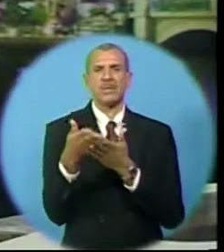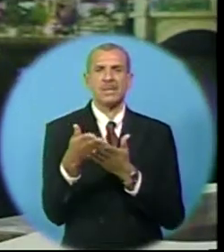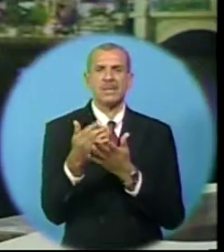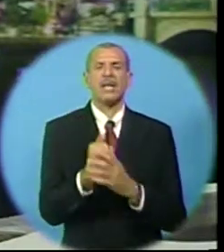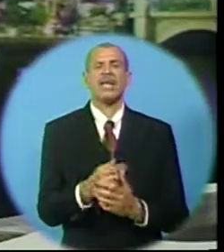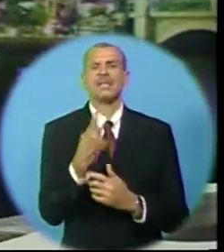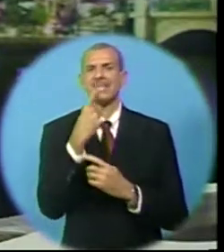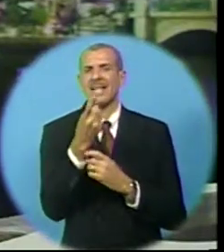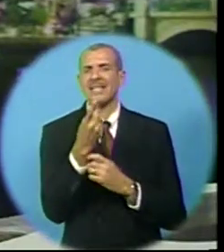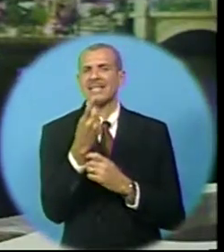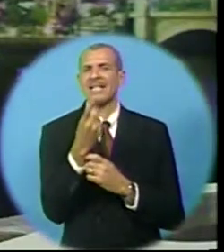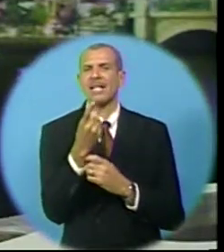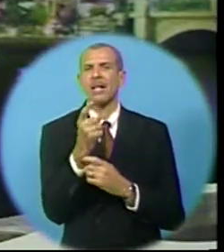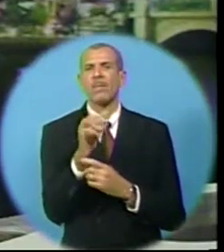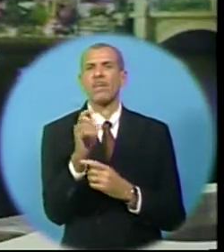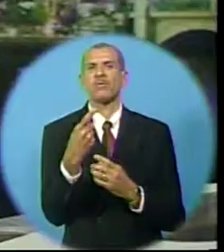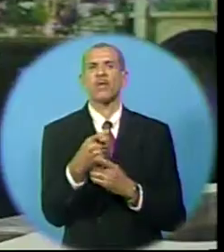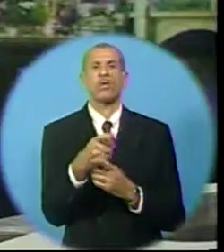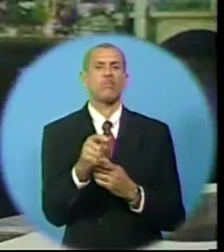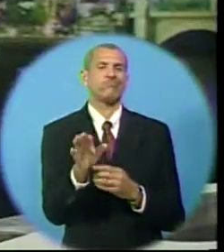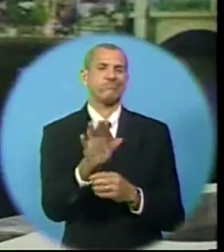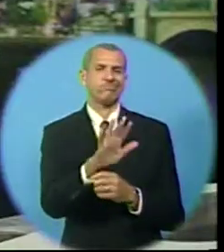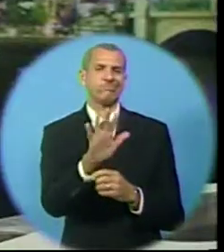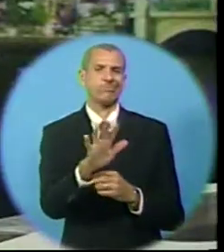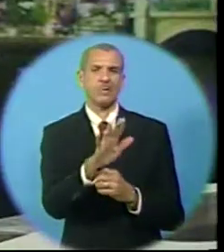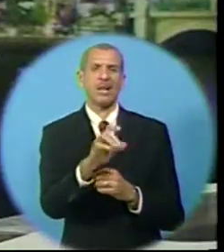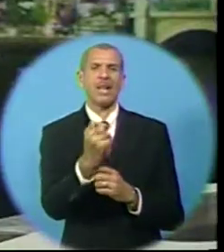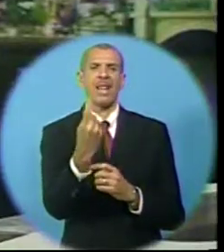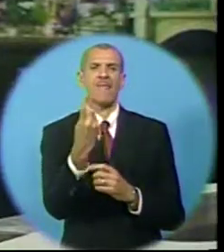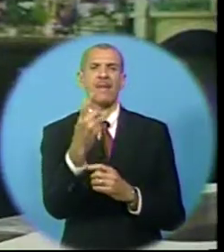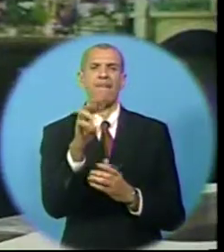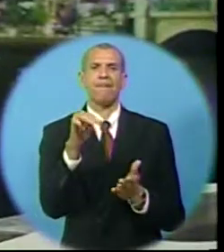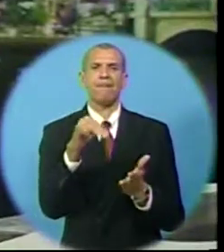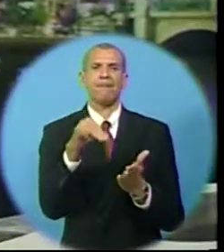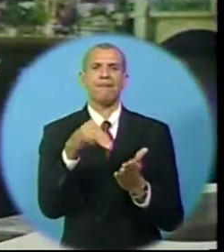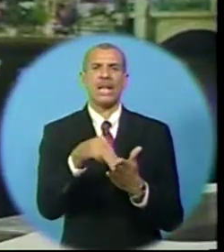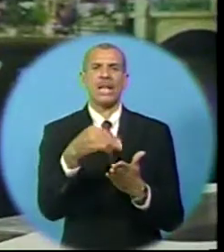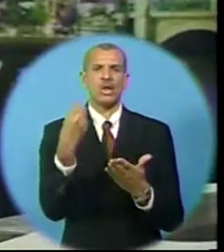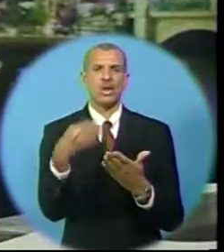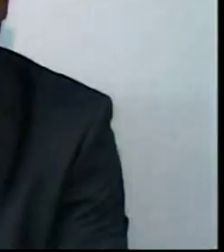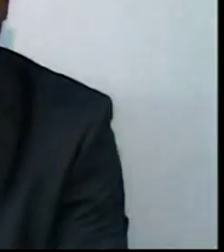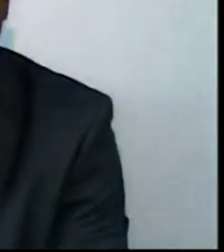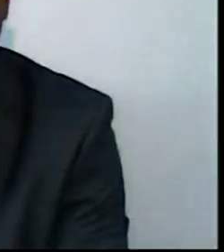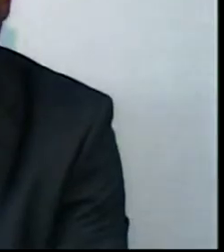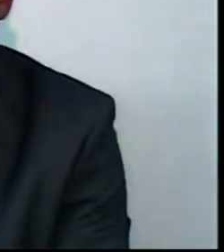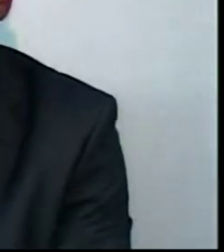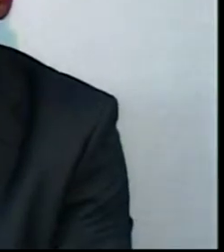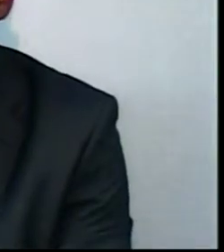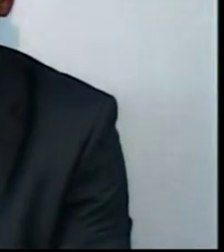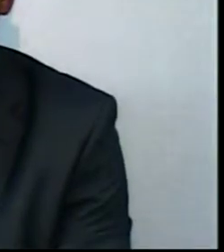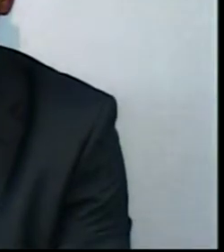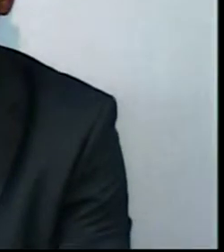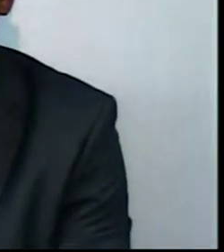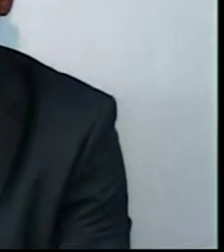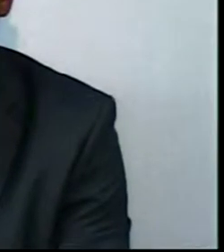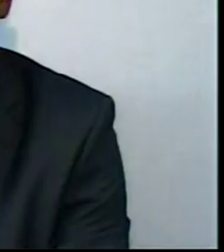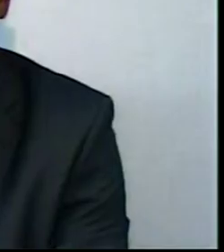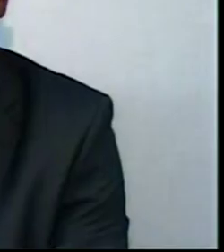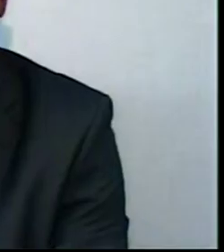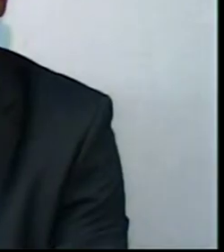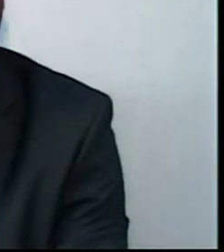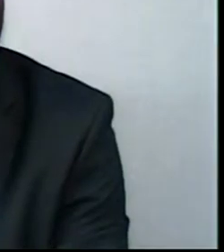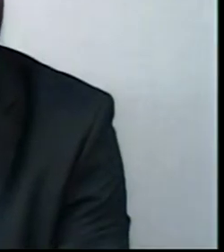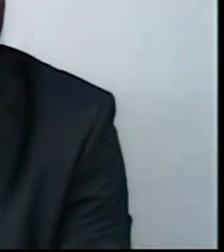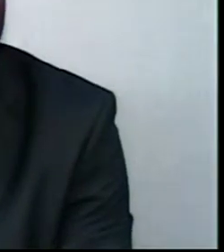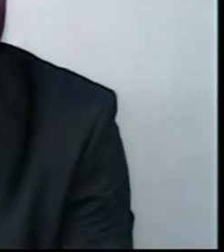falls, says the sum owed stands at in excess of $11 million. The board is giving consideration